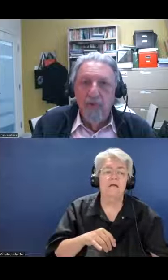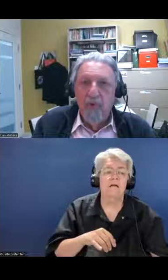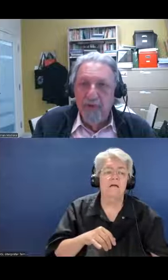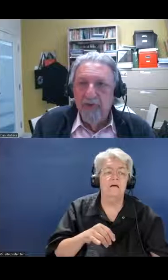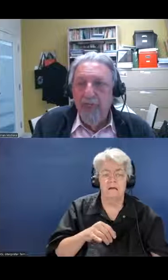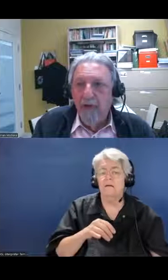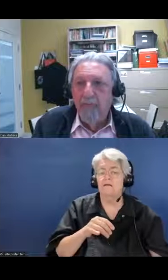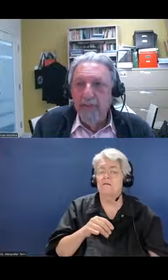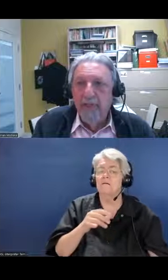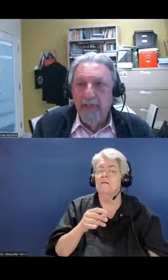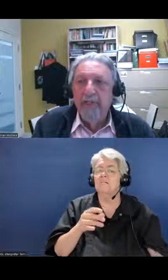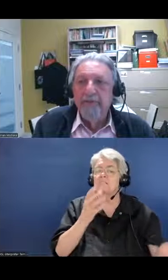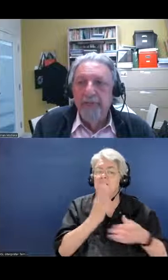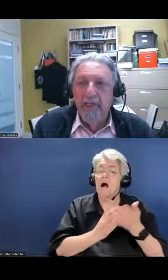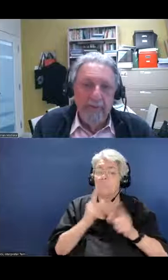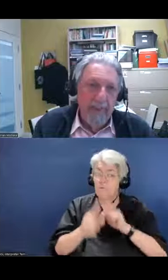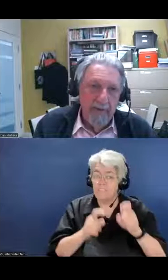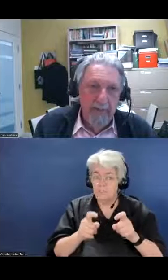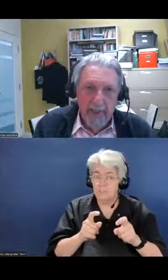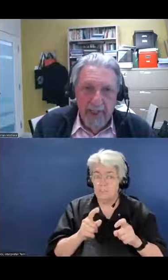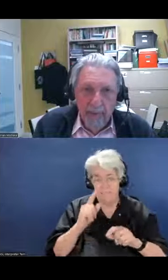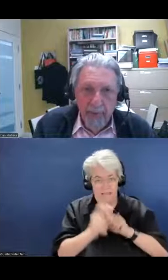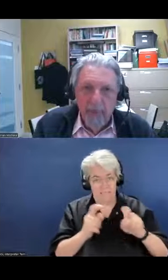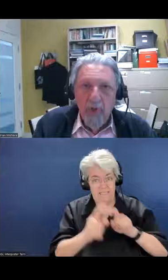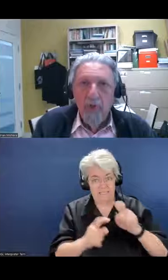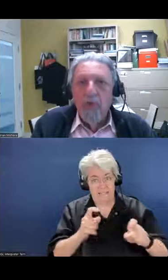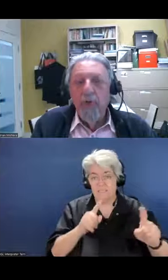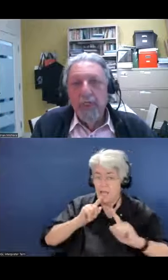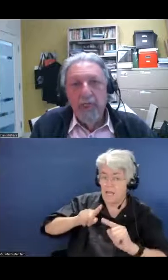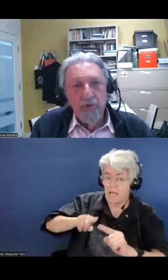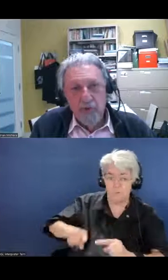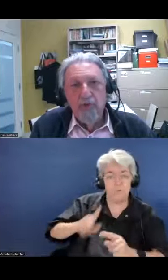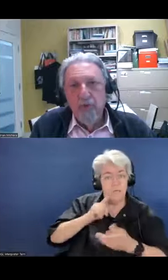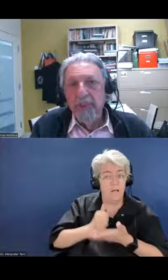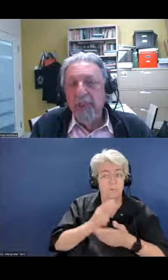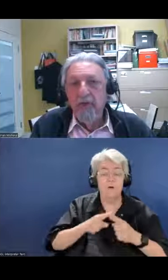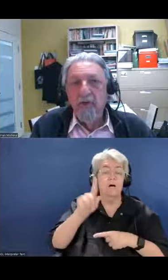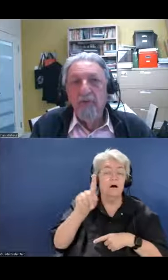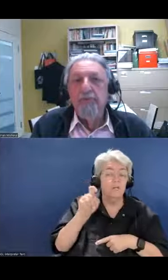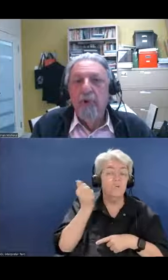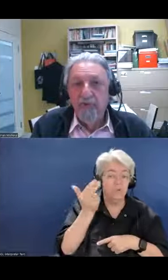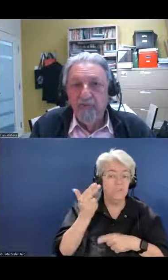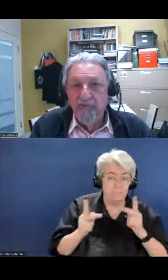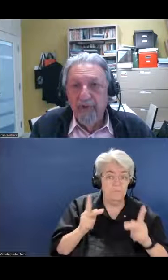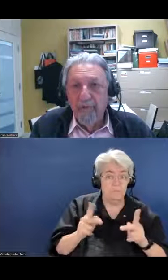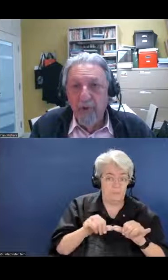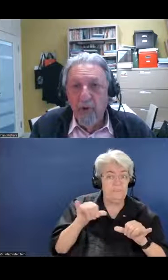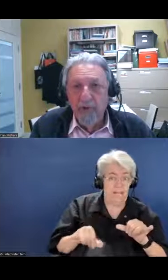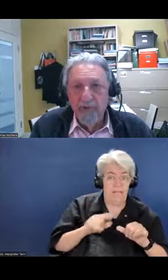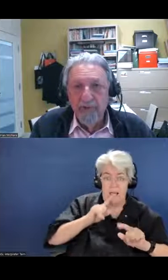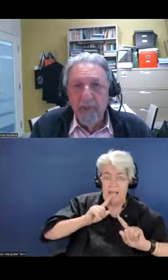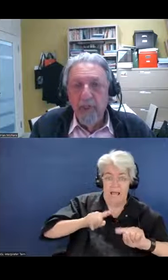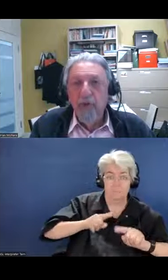a few questions to help us understand how to better help you. We got 113 responses from